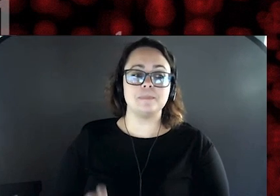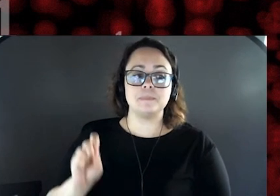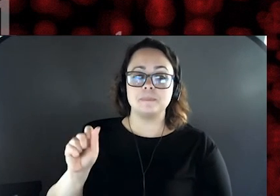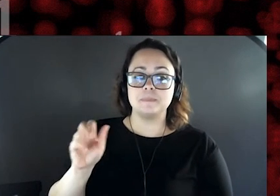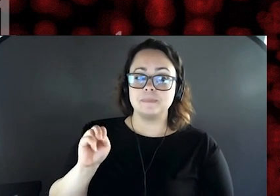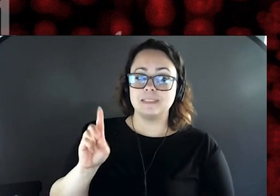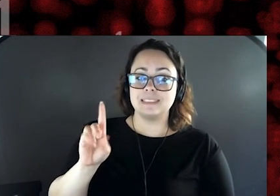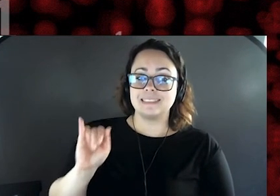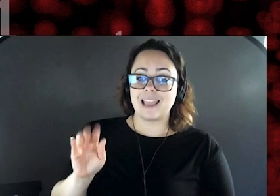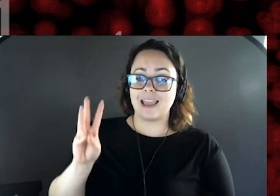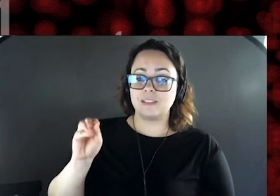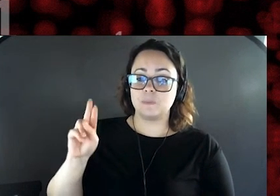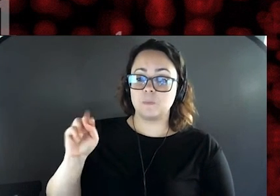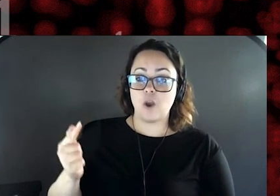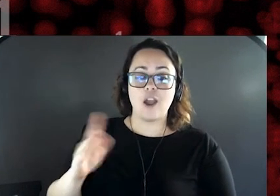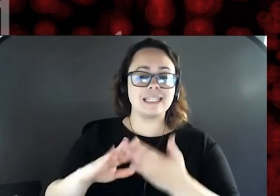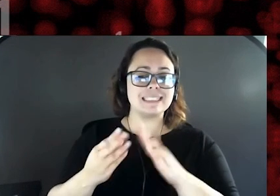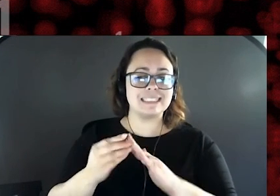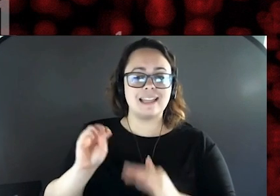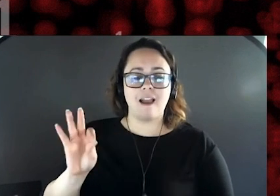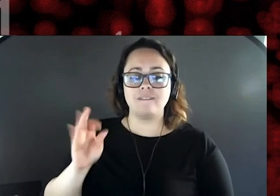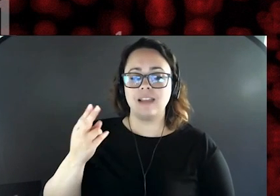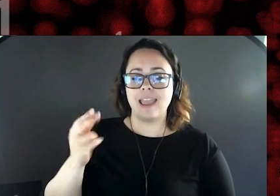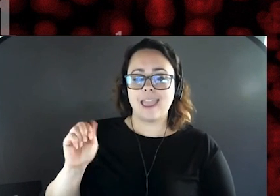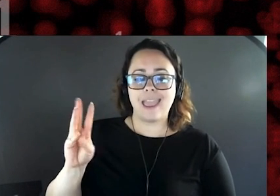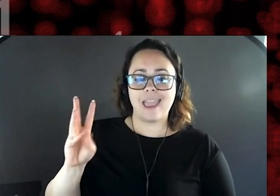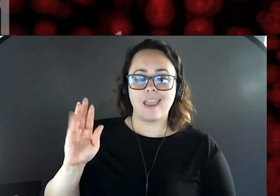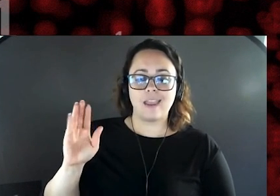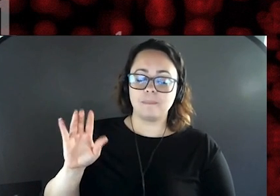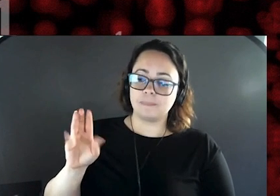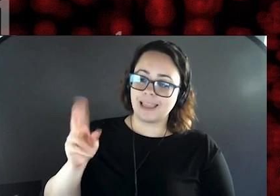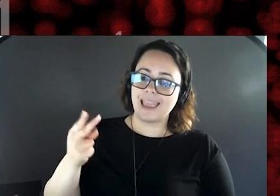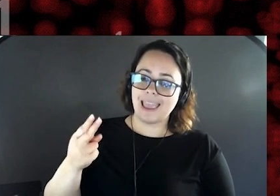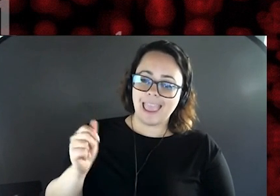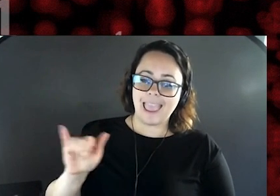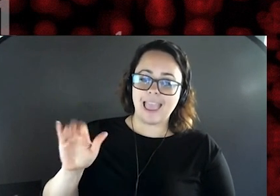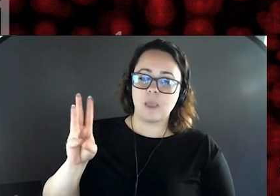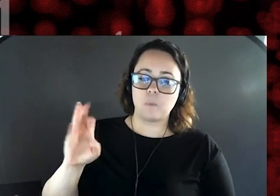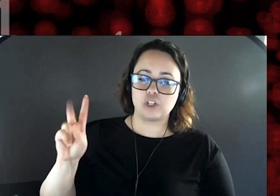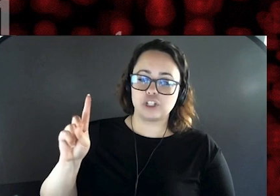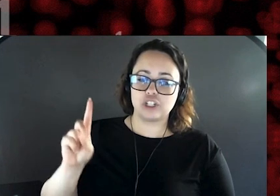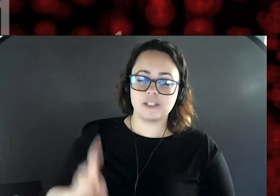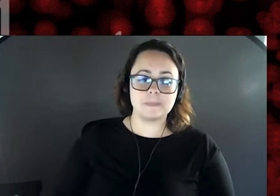Next up, from the City of Hayward, we have Sandy Wong.